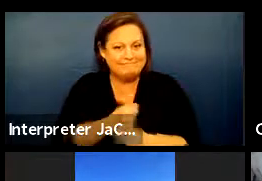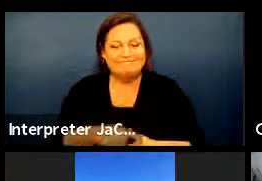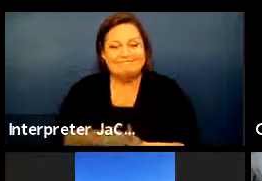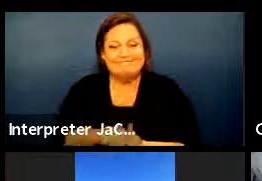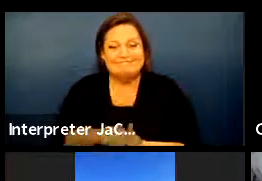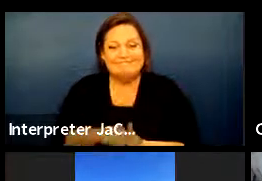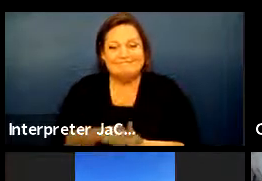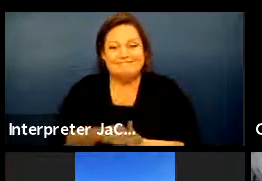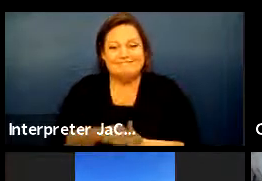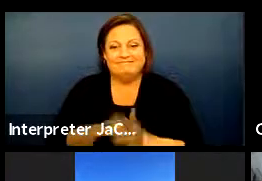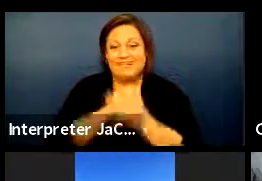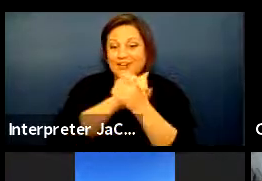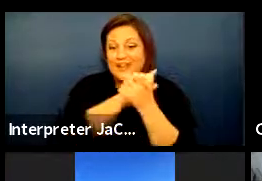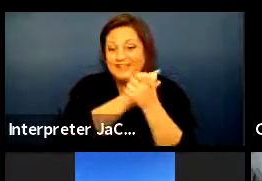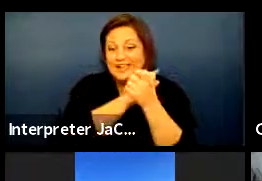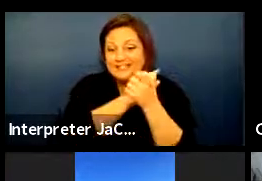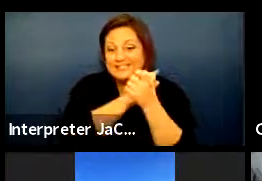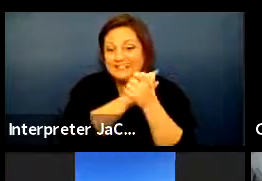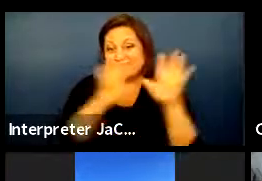Congratulations.